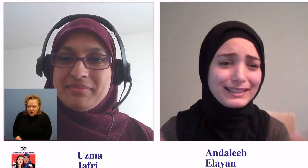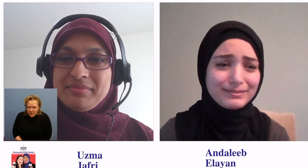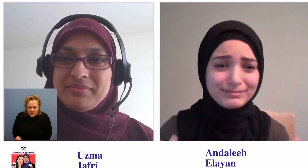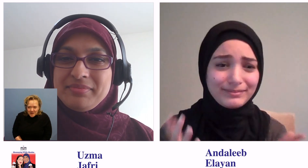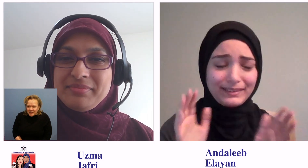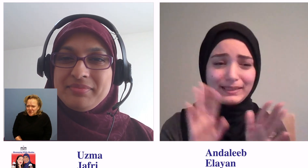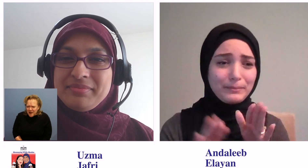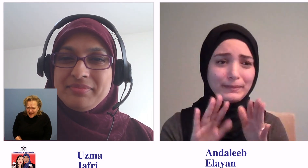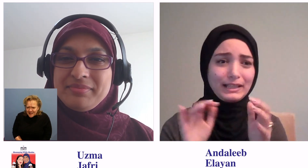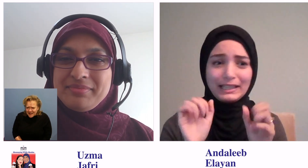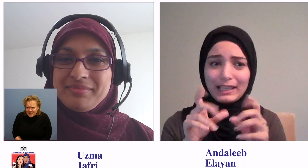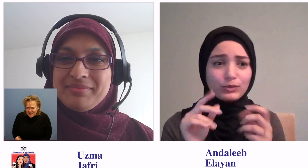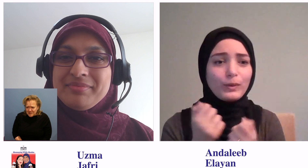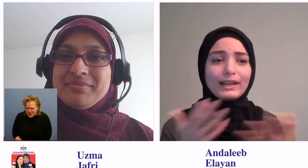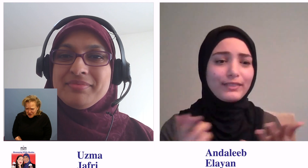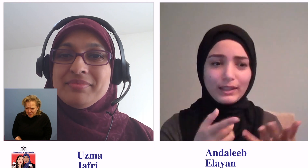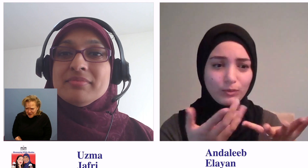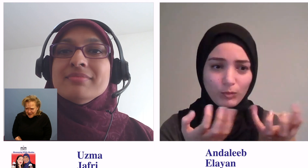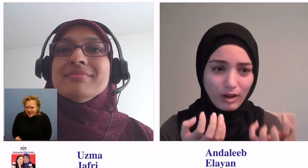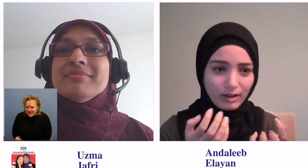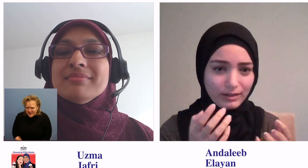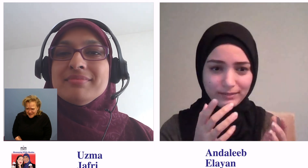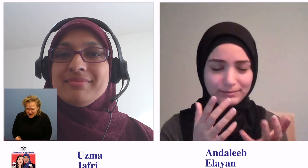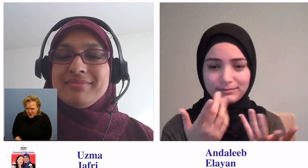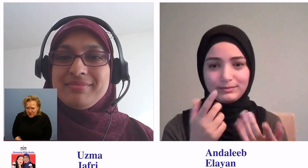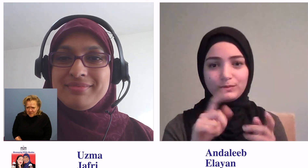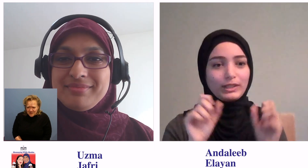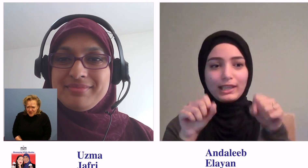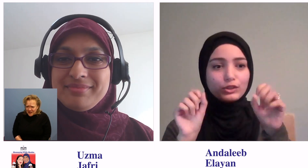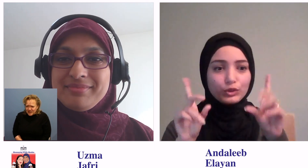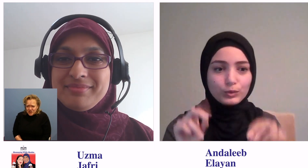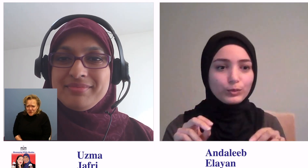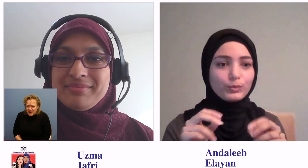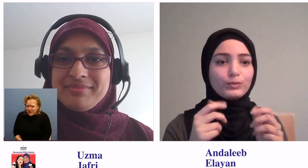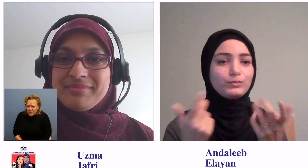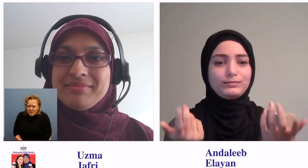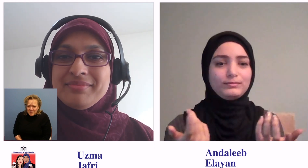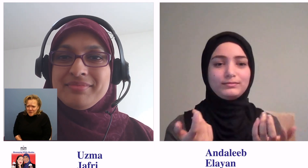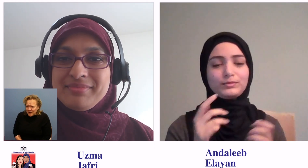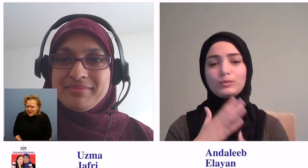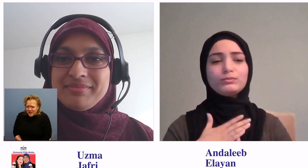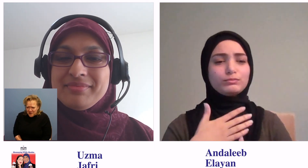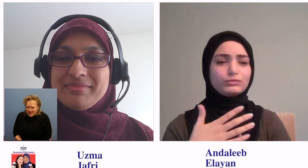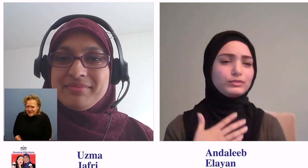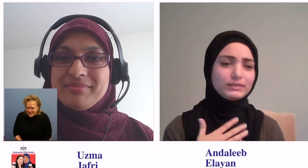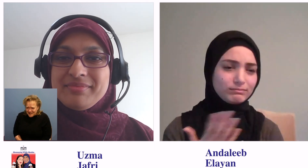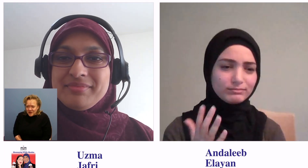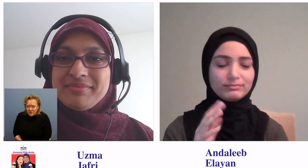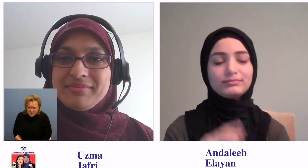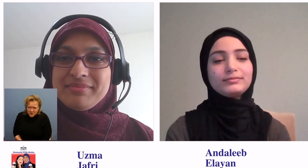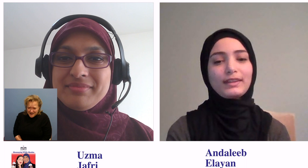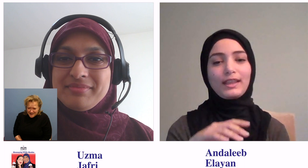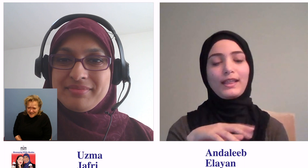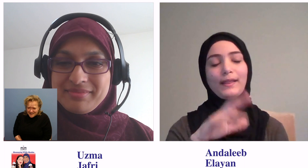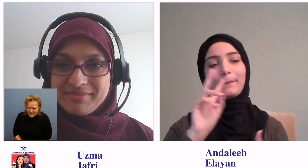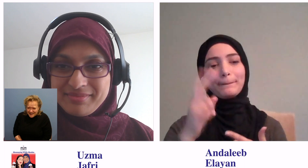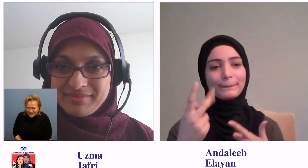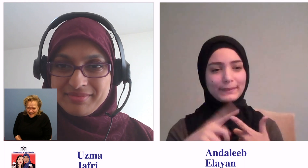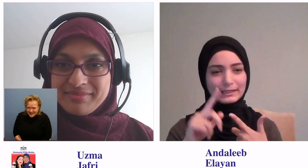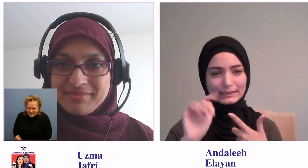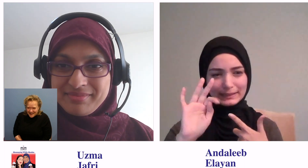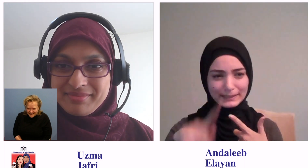know that your baby can do anything except here. So, you know, they can do whatever they want to be, whatever they want. So breathe